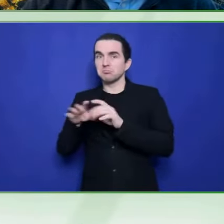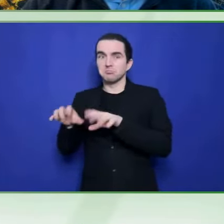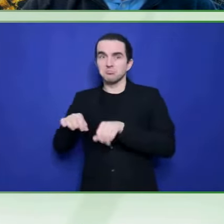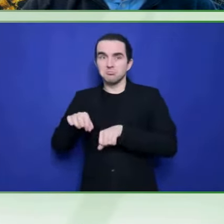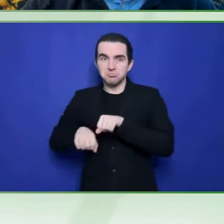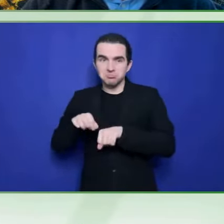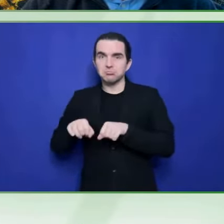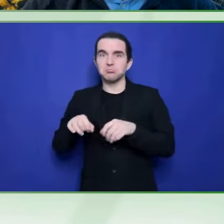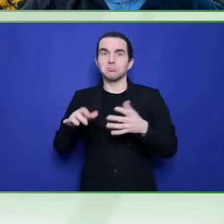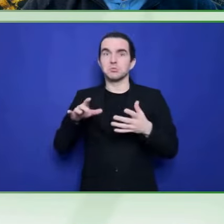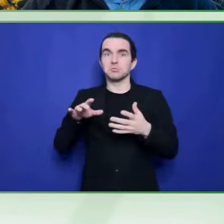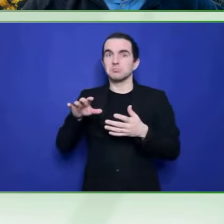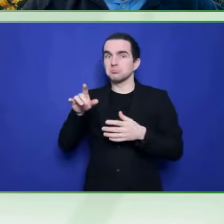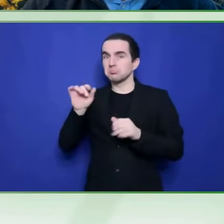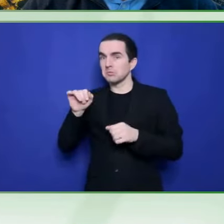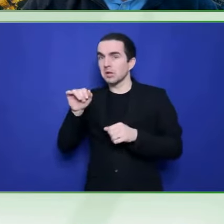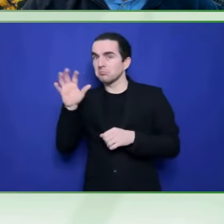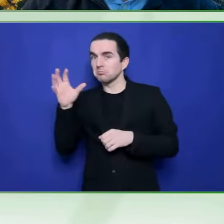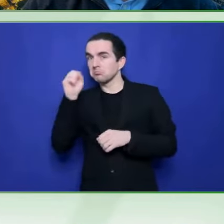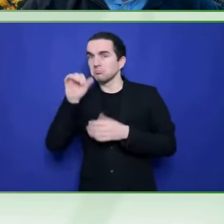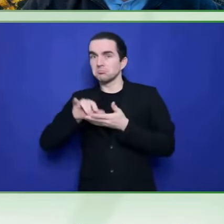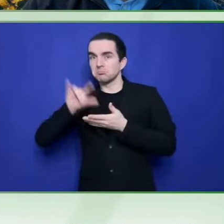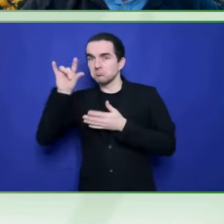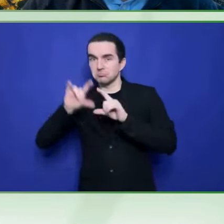world has woken up to dial-a-ride.